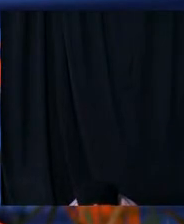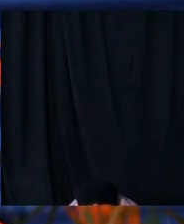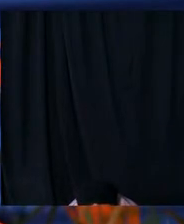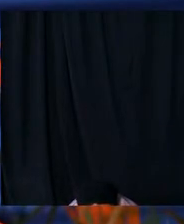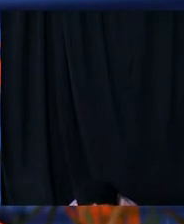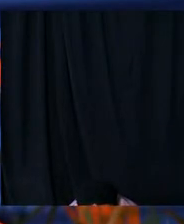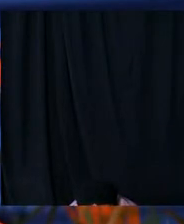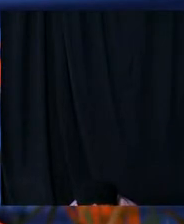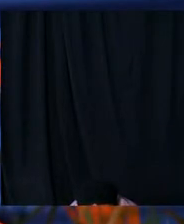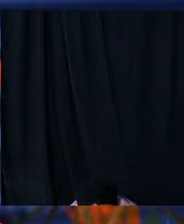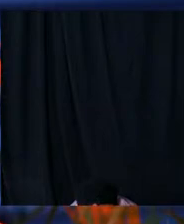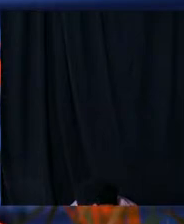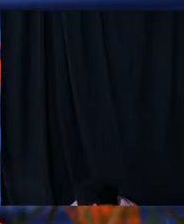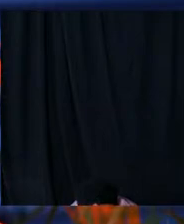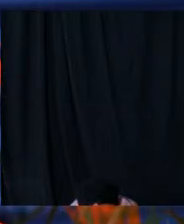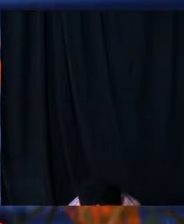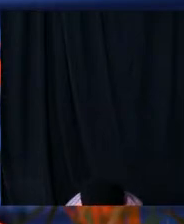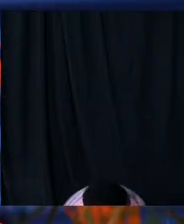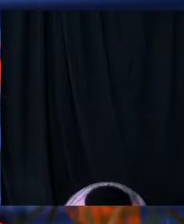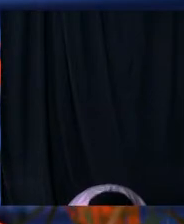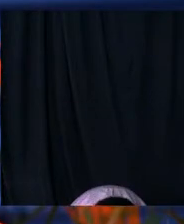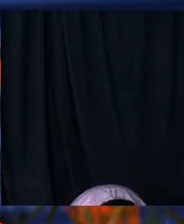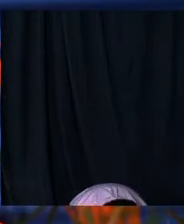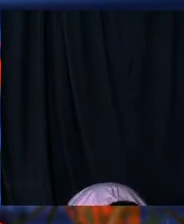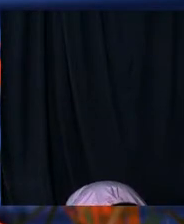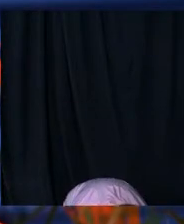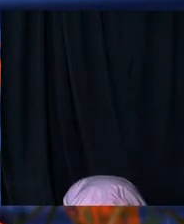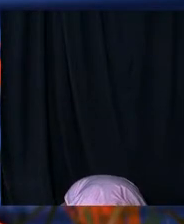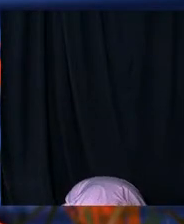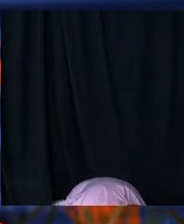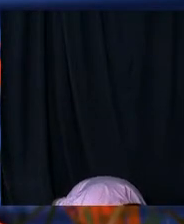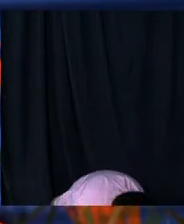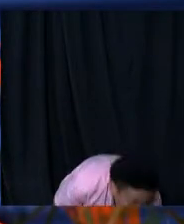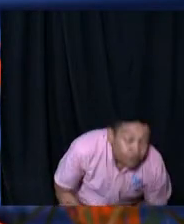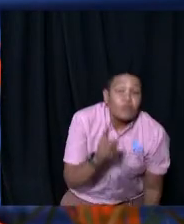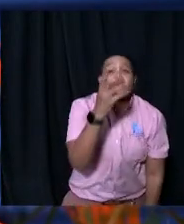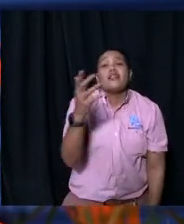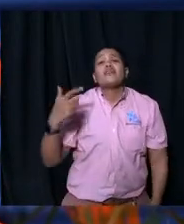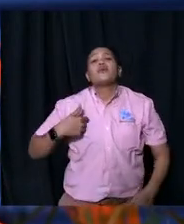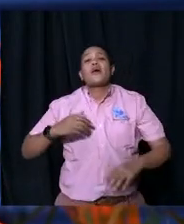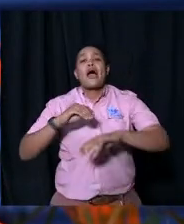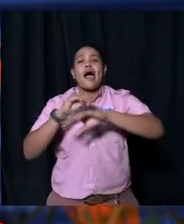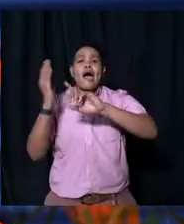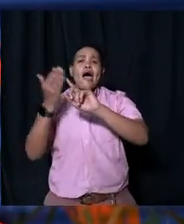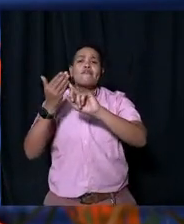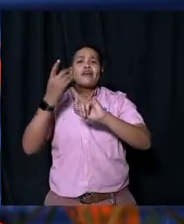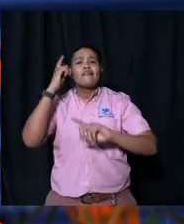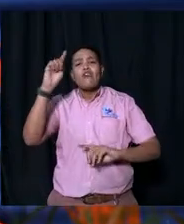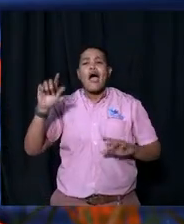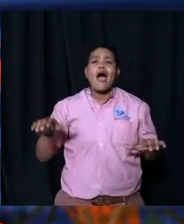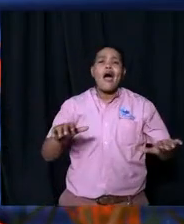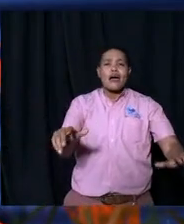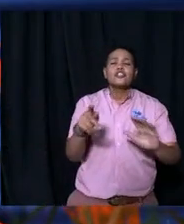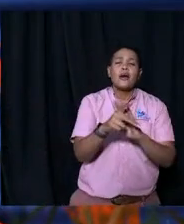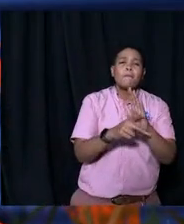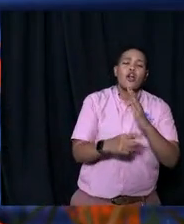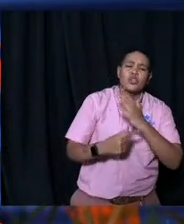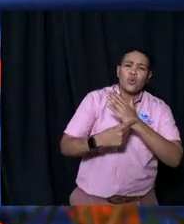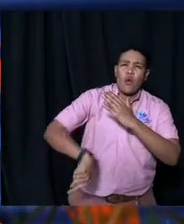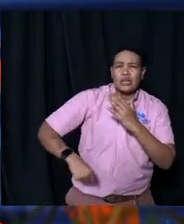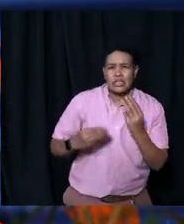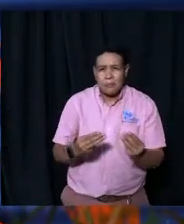making sure that there are regularly published materials that are easily accessible and user-friendly.